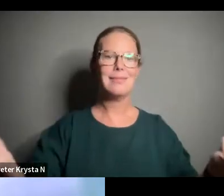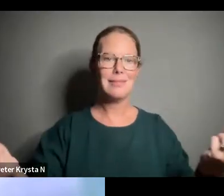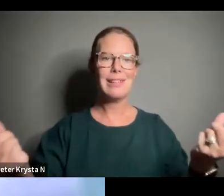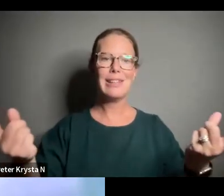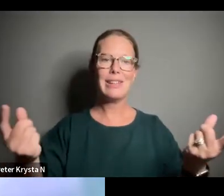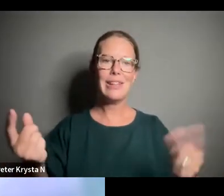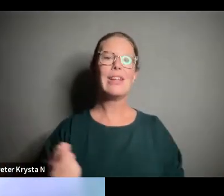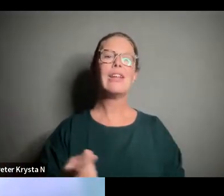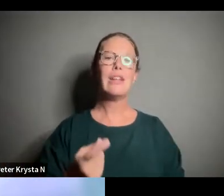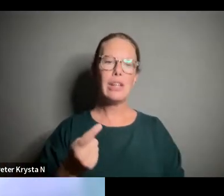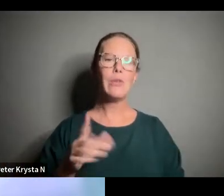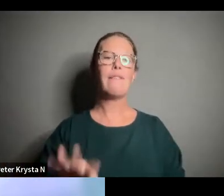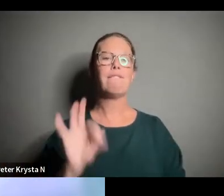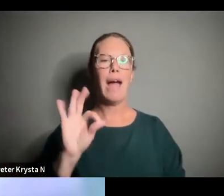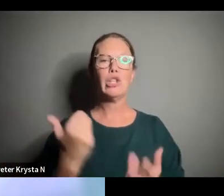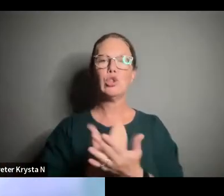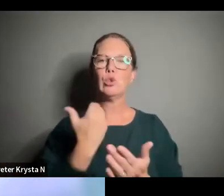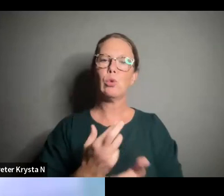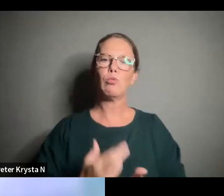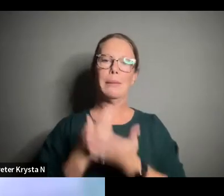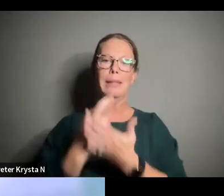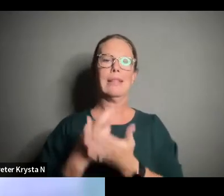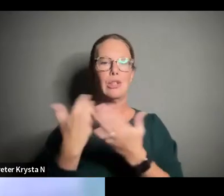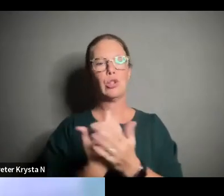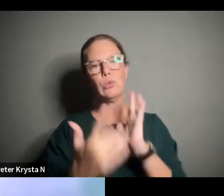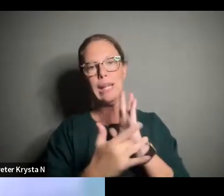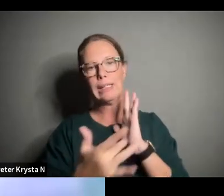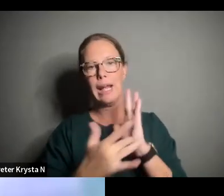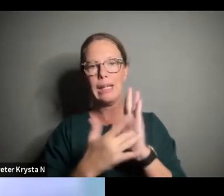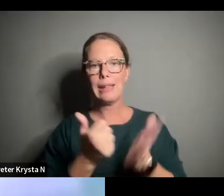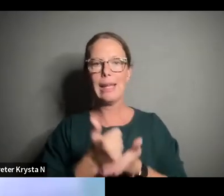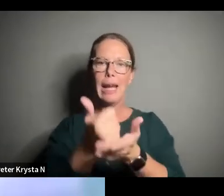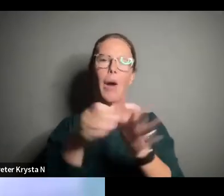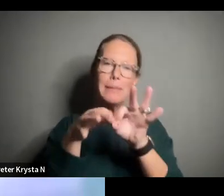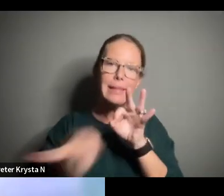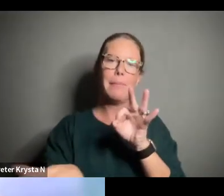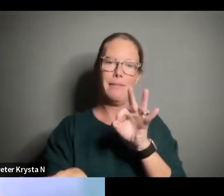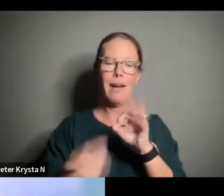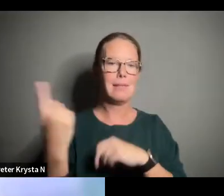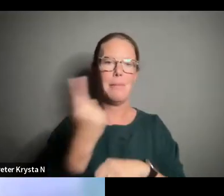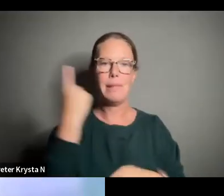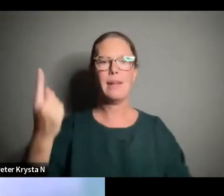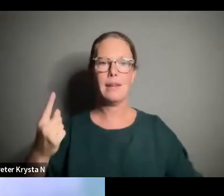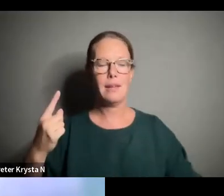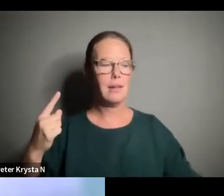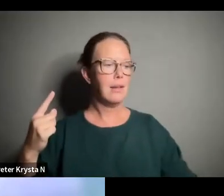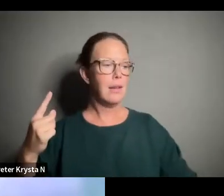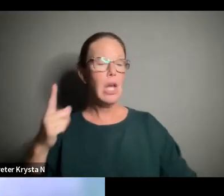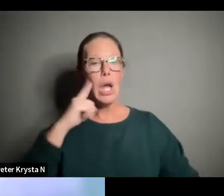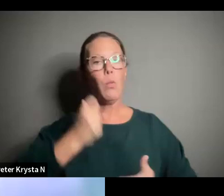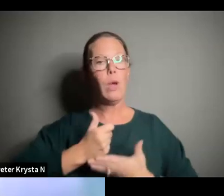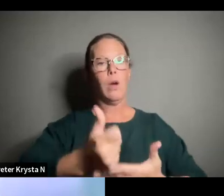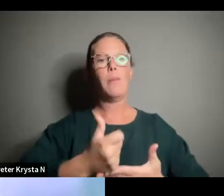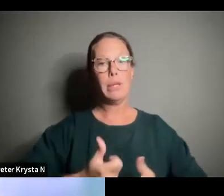always find new rehabilitation, new technology that can help simplify you a little bit and will help you in the long